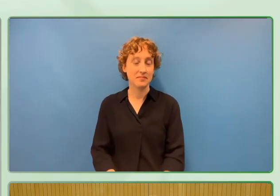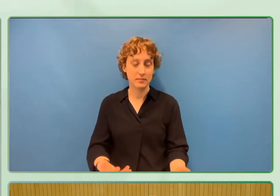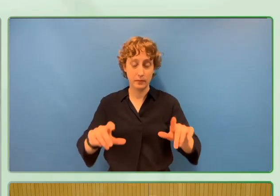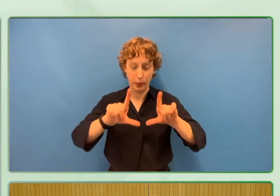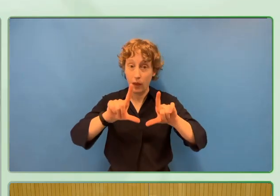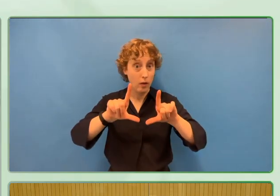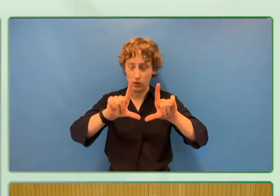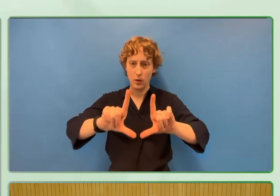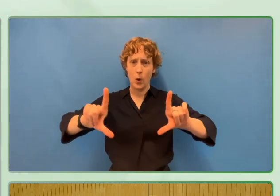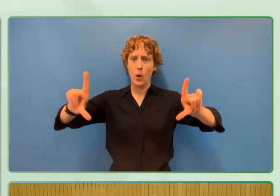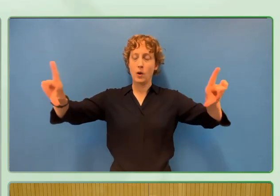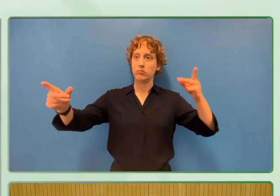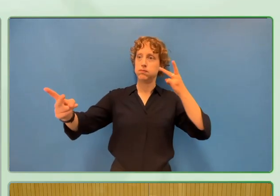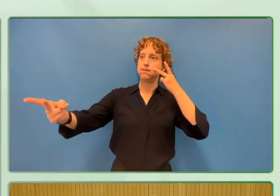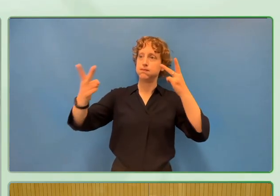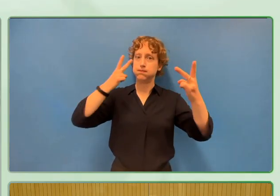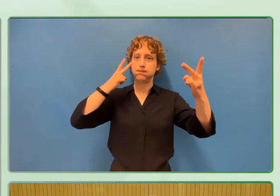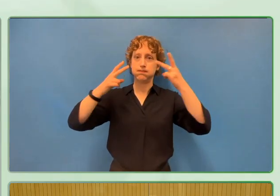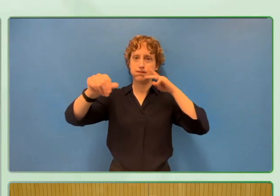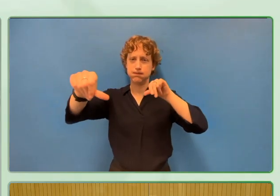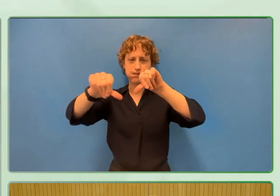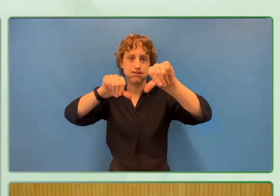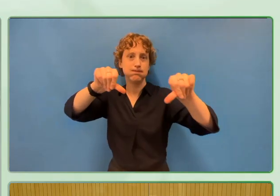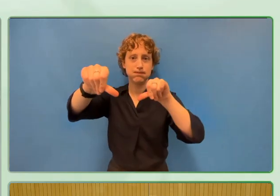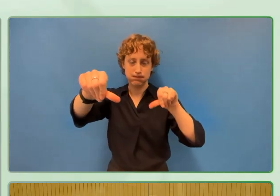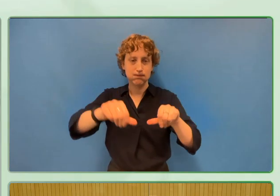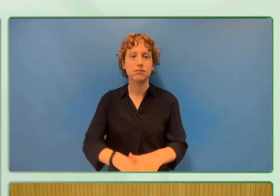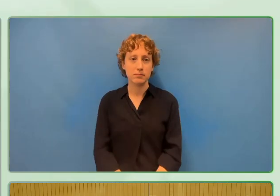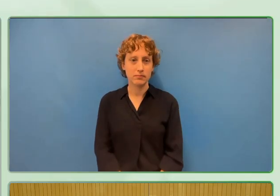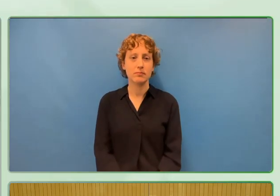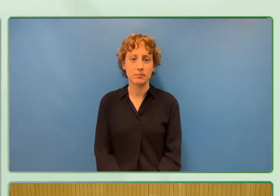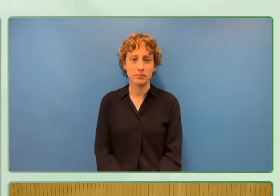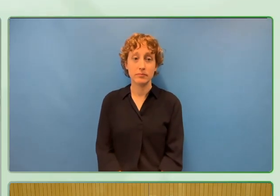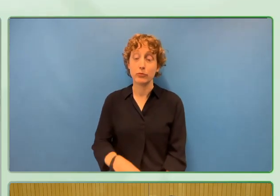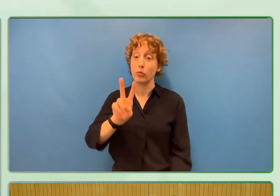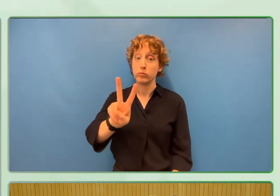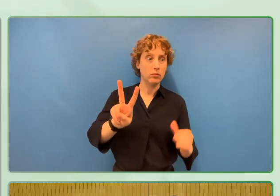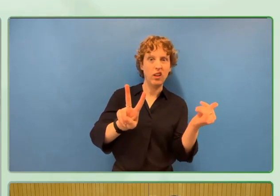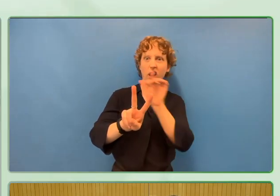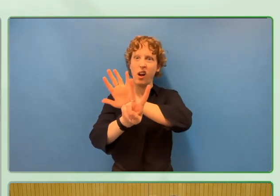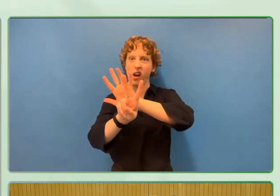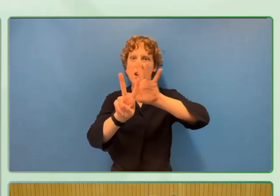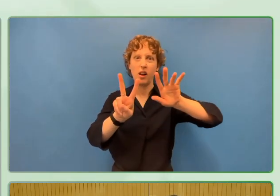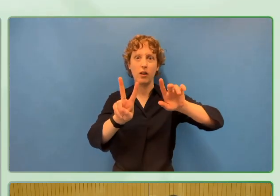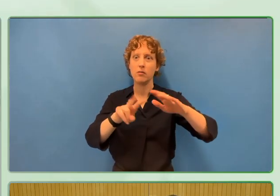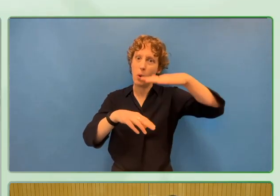see what you're doing. And also others can join you. And this can also be tilted down, so you can use